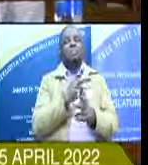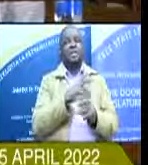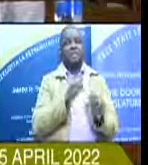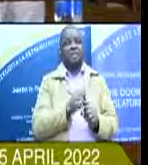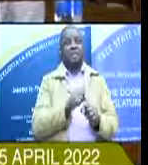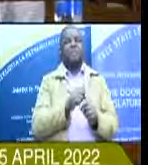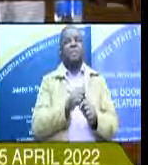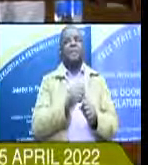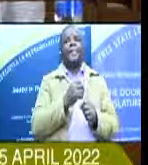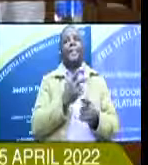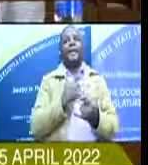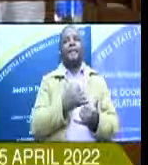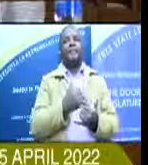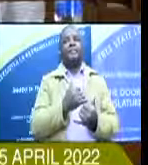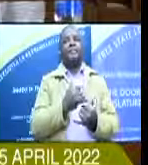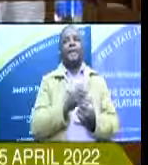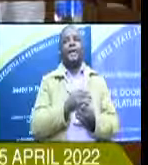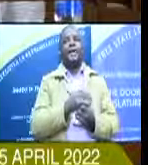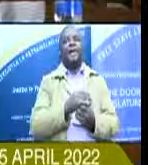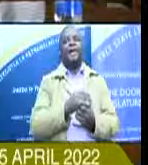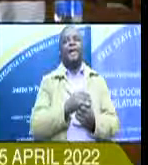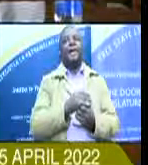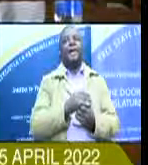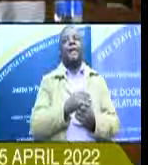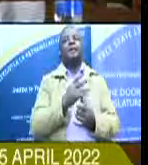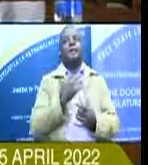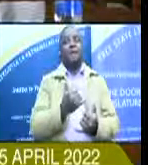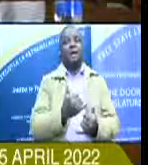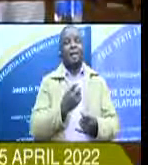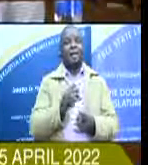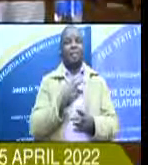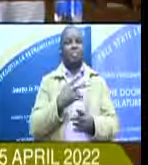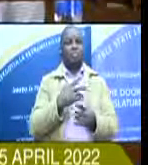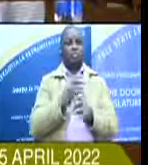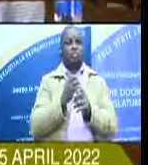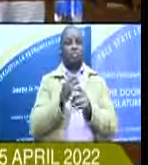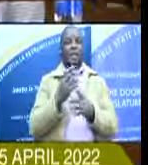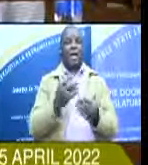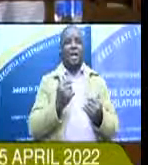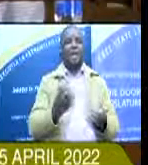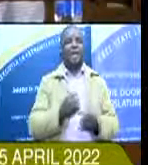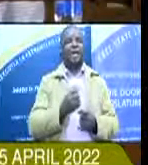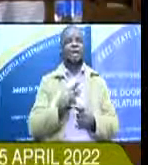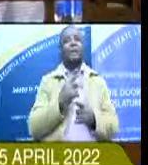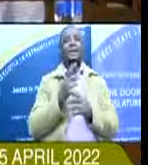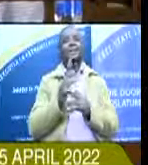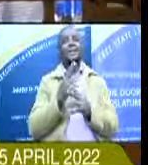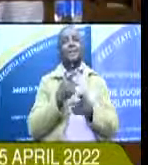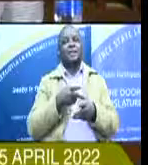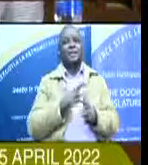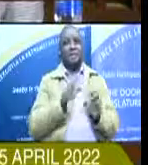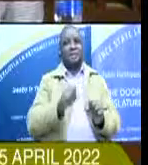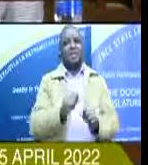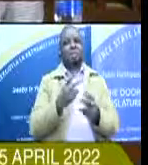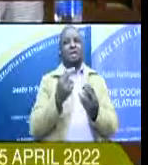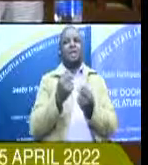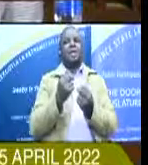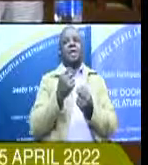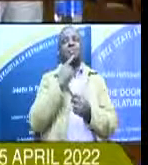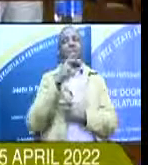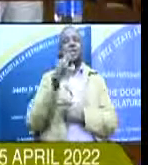unaffordable, curative, hospice-centered system of healthcare to a responsive and